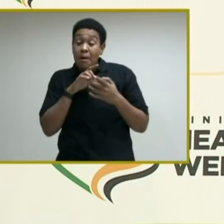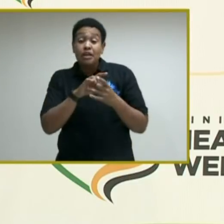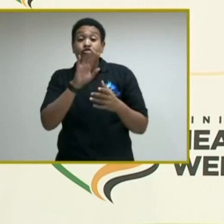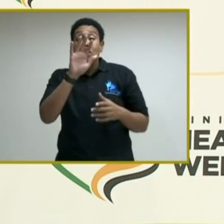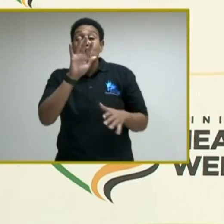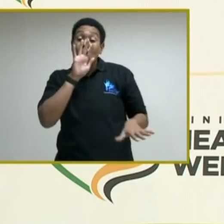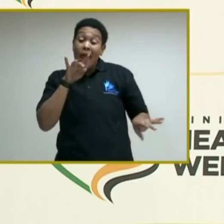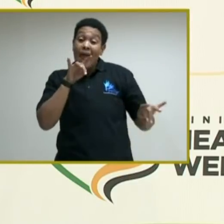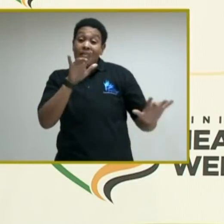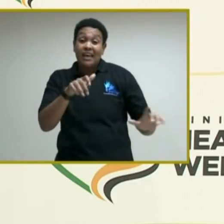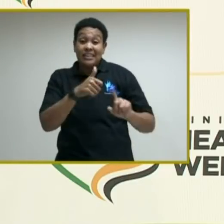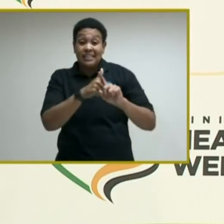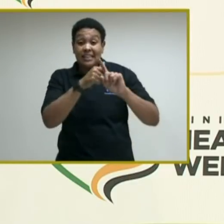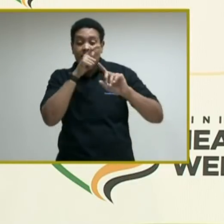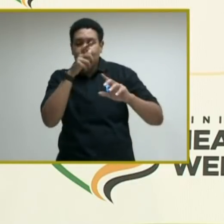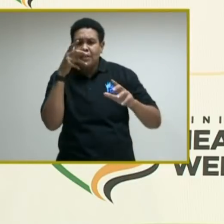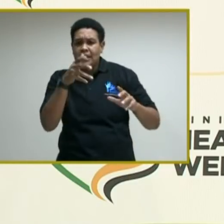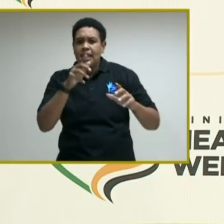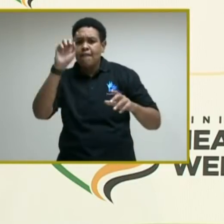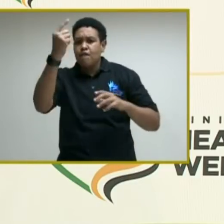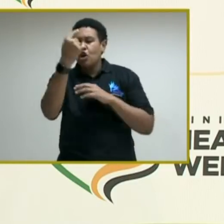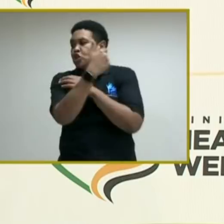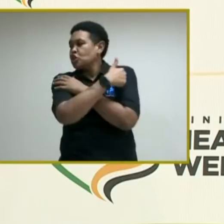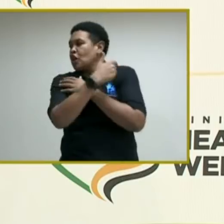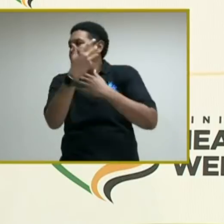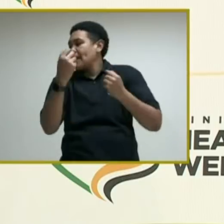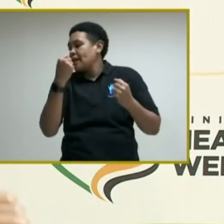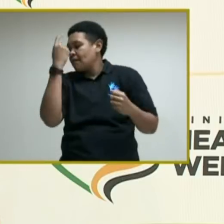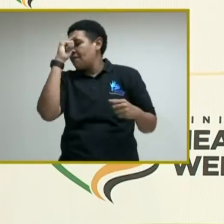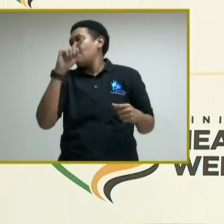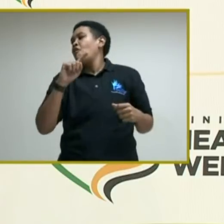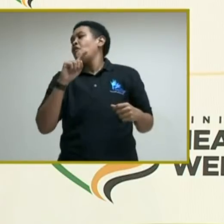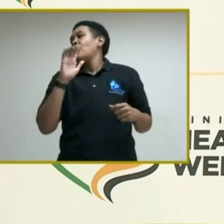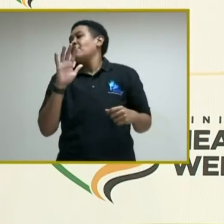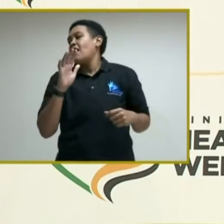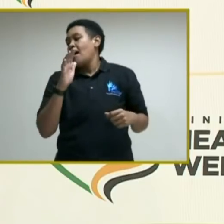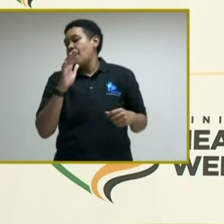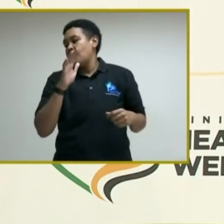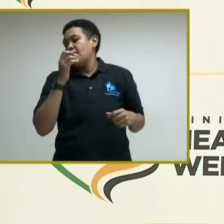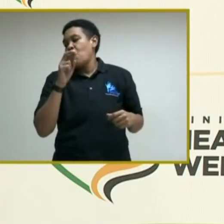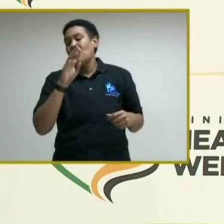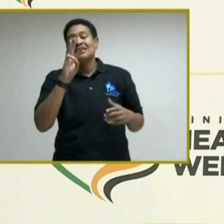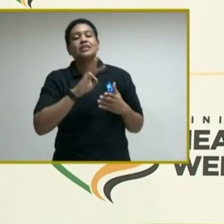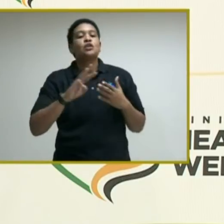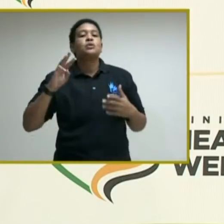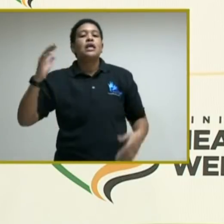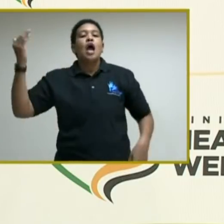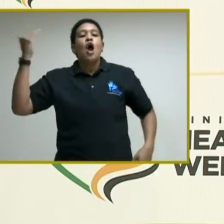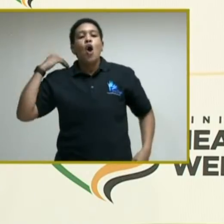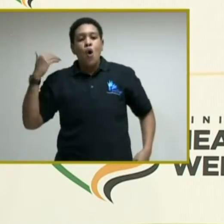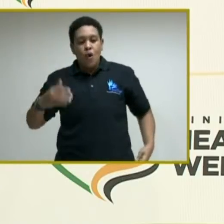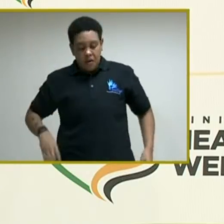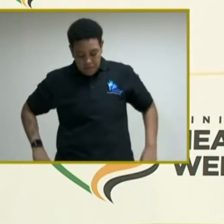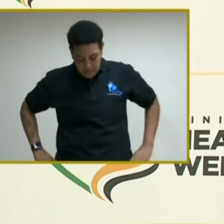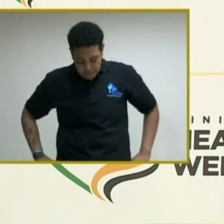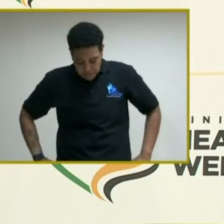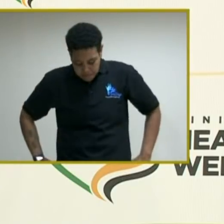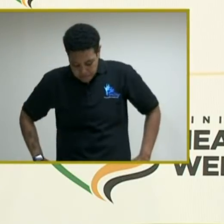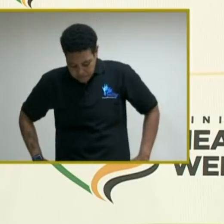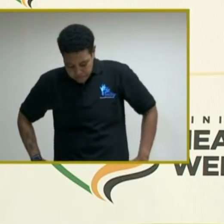efficacy, having been given this first dose 4, 5, or even 6 weeks ago. We